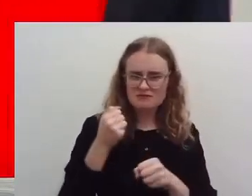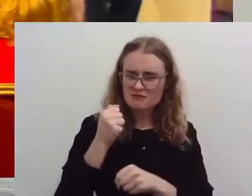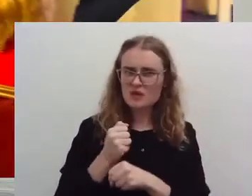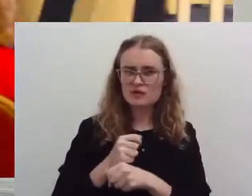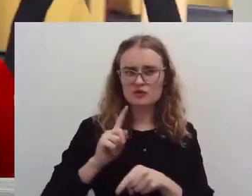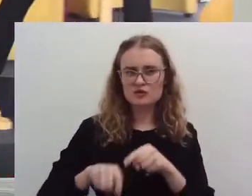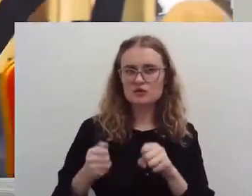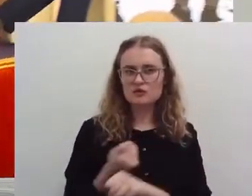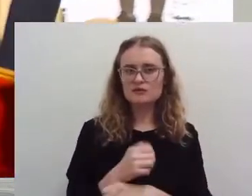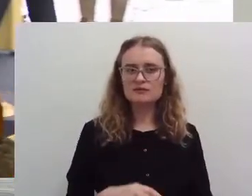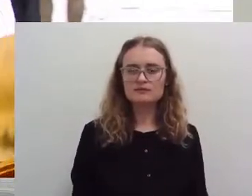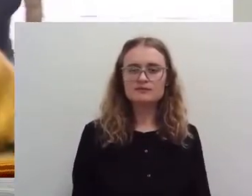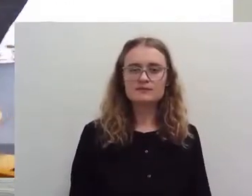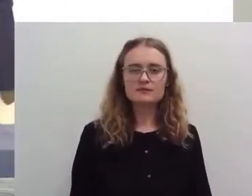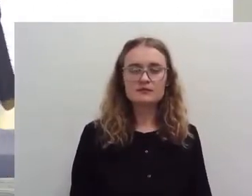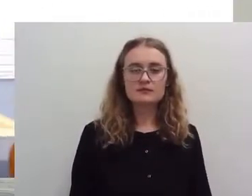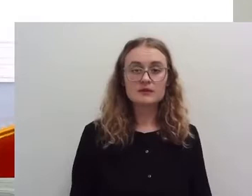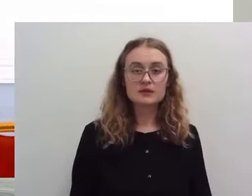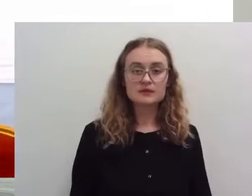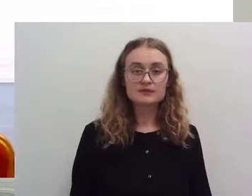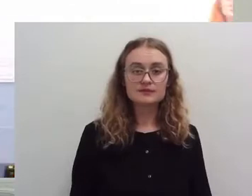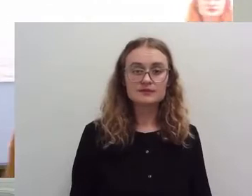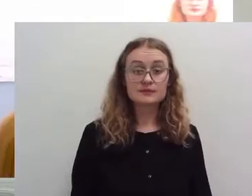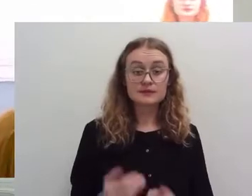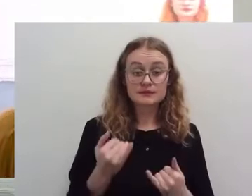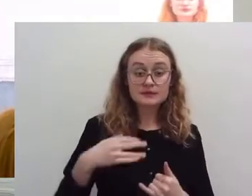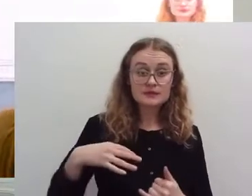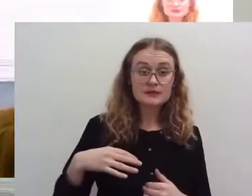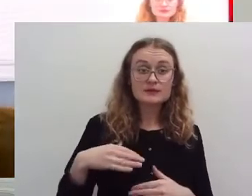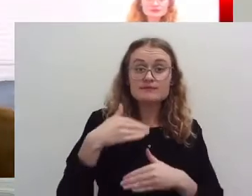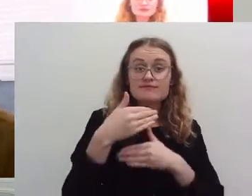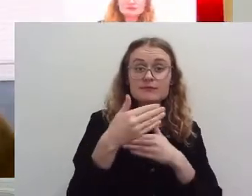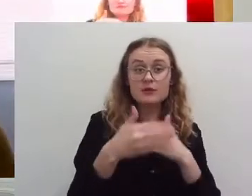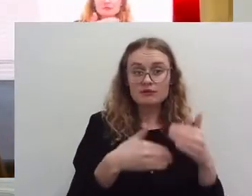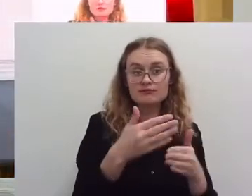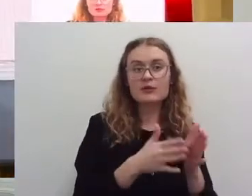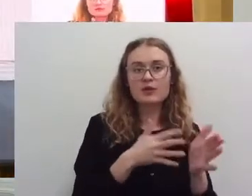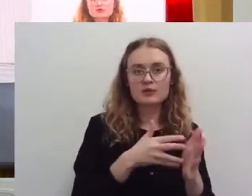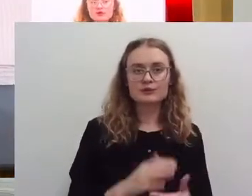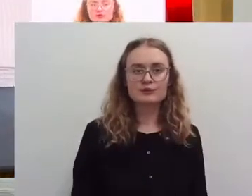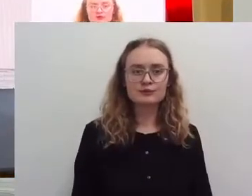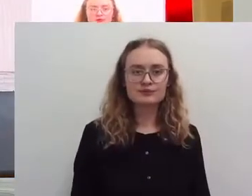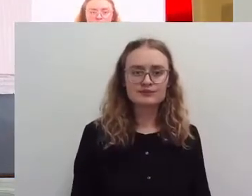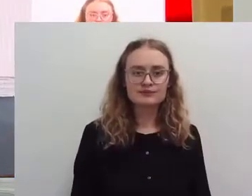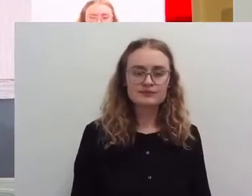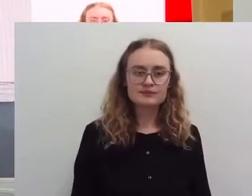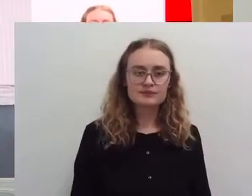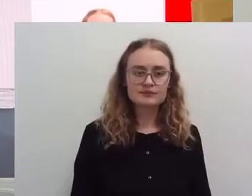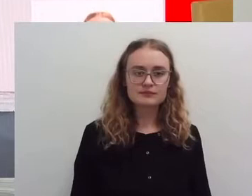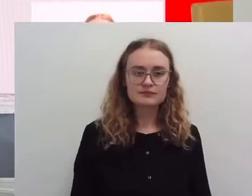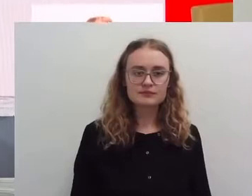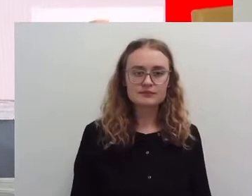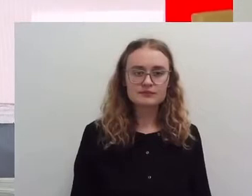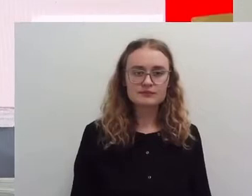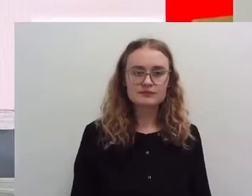for the next stage. Yes. So shortly we will see a video